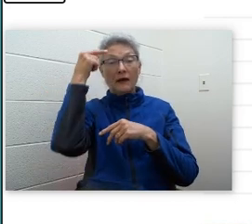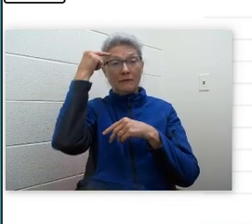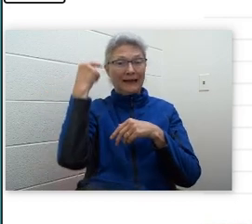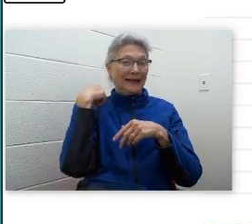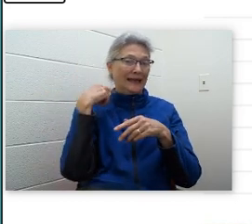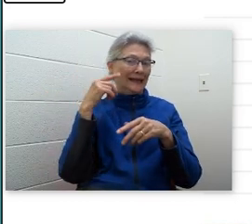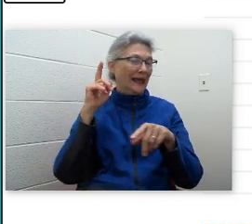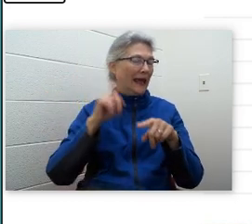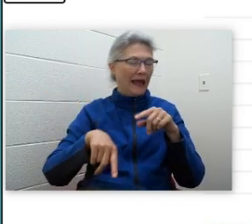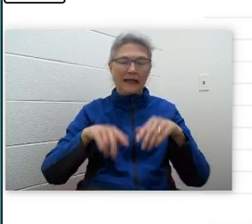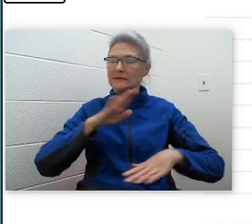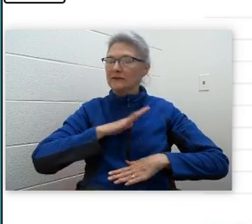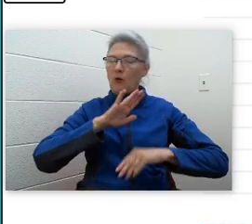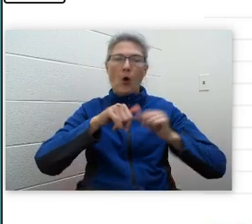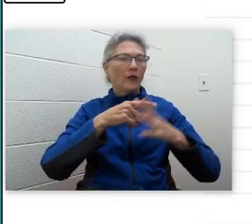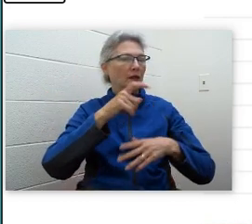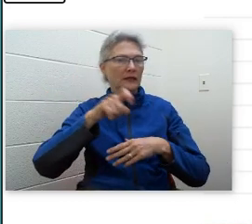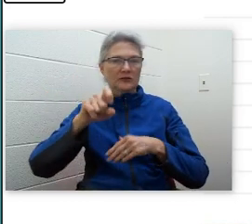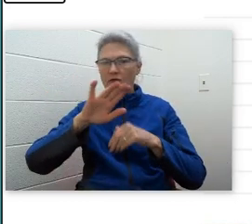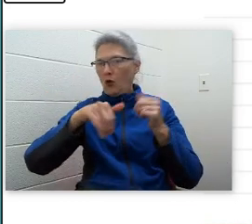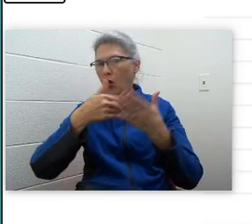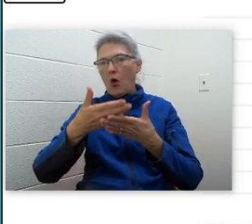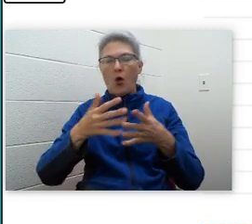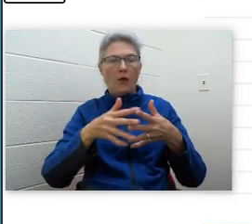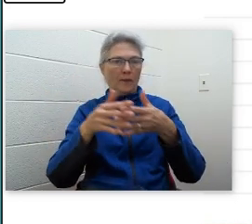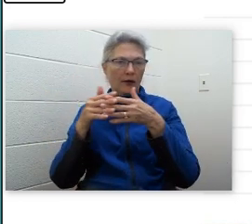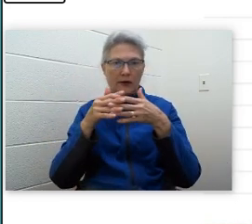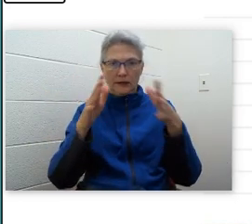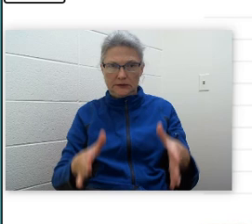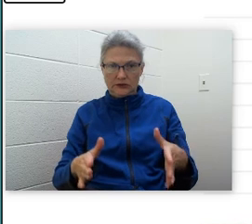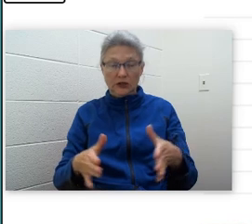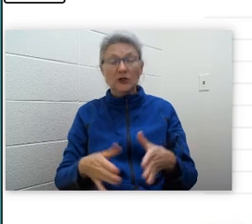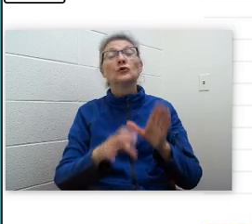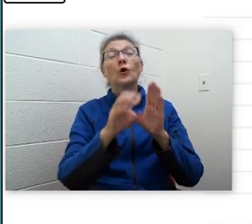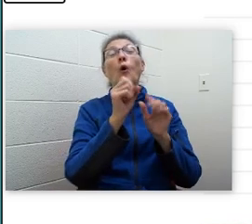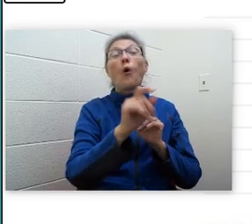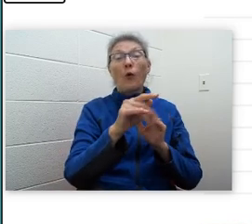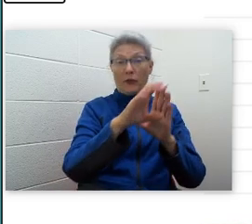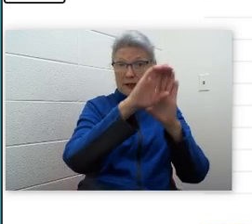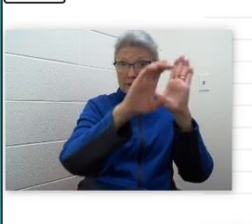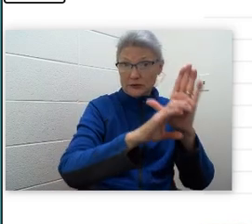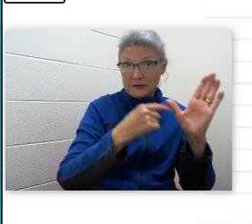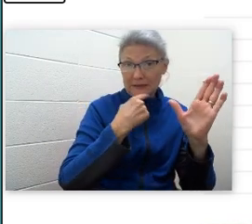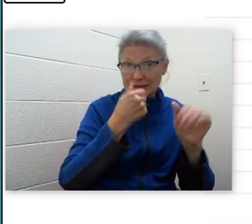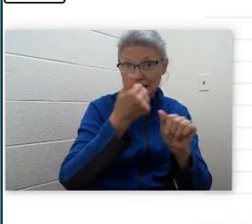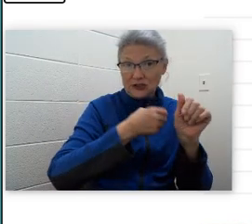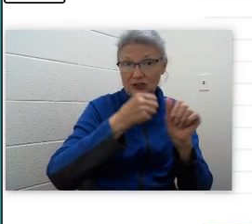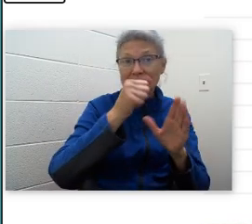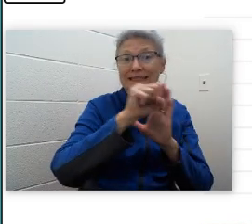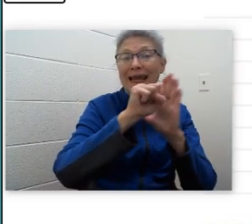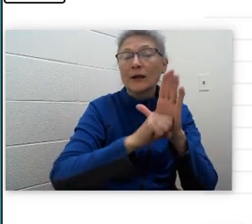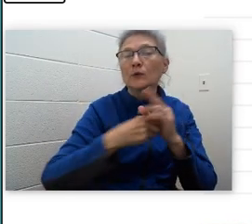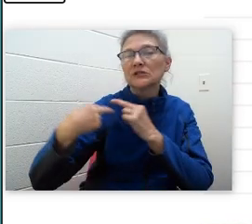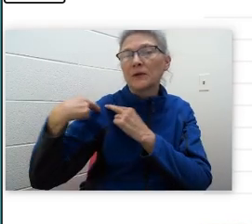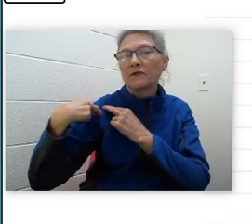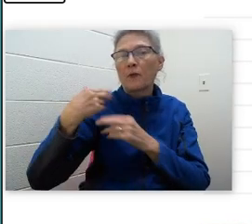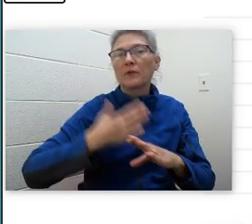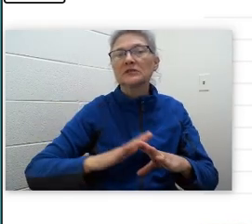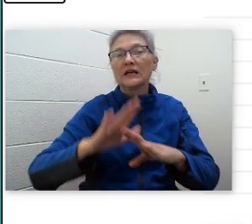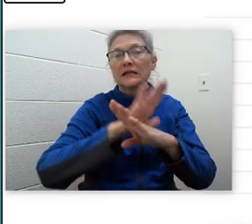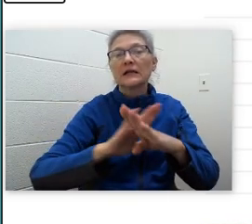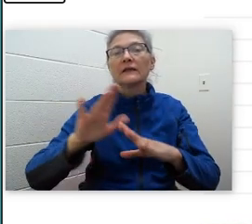meet all the needs of all American citizens. So the Constitution says that each state is responsible for protecting